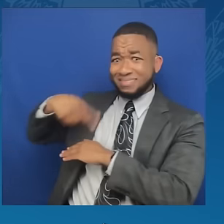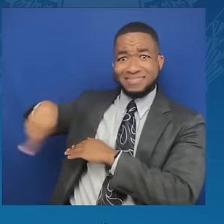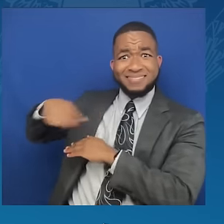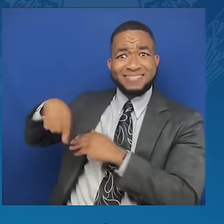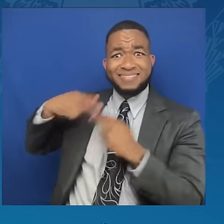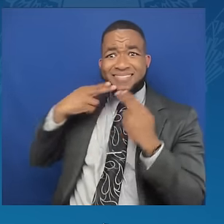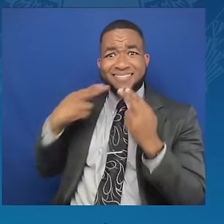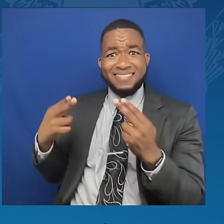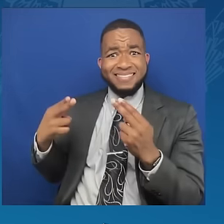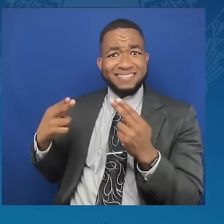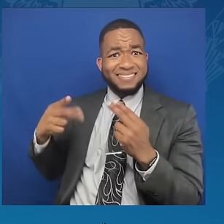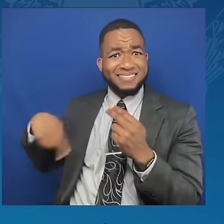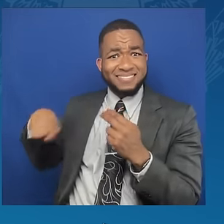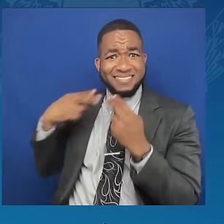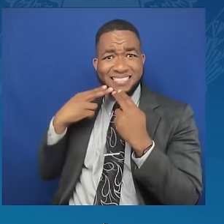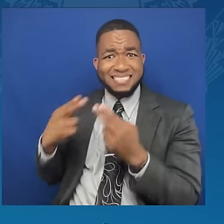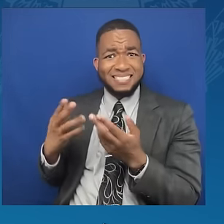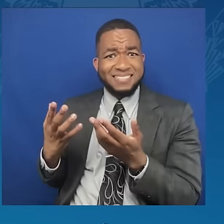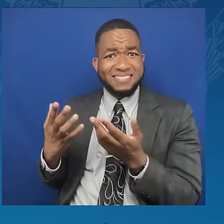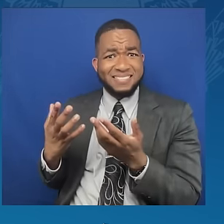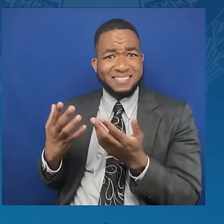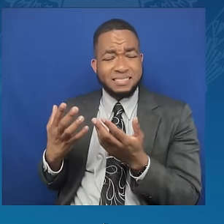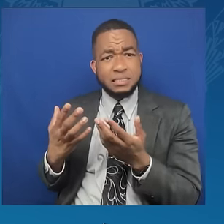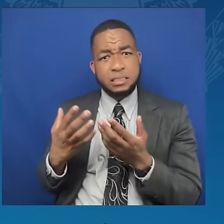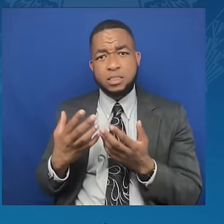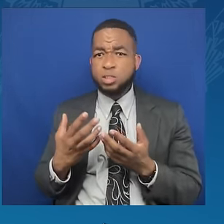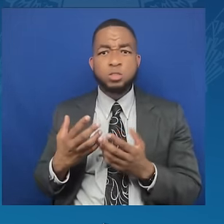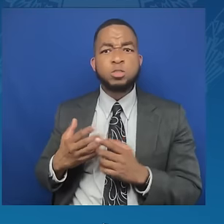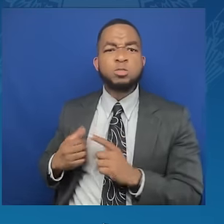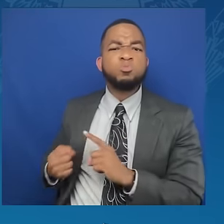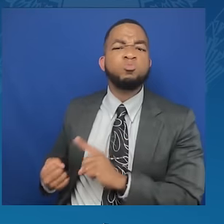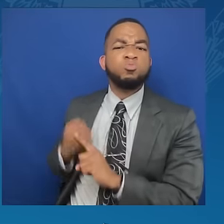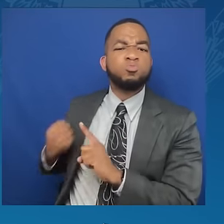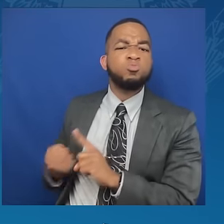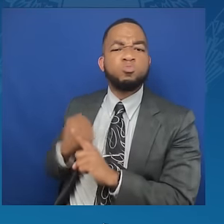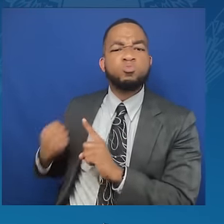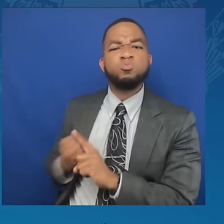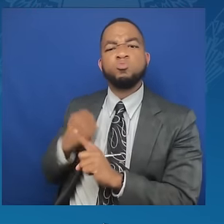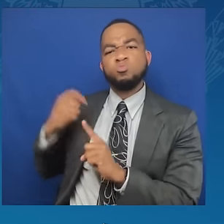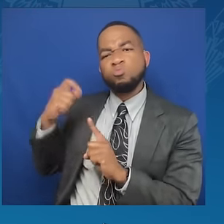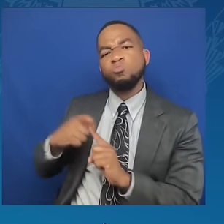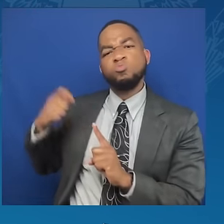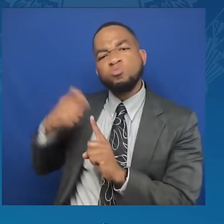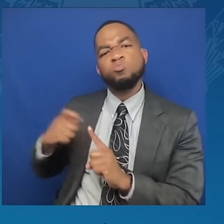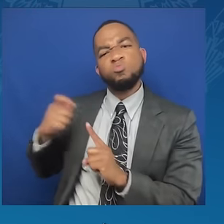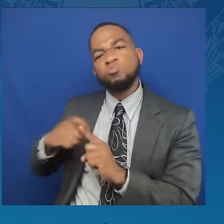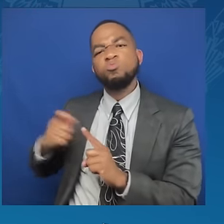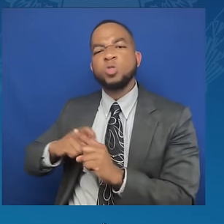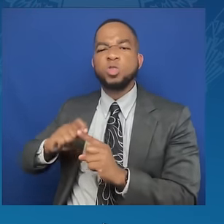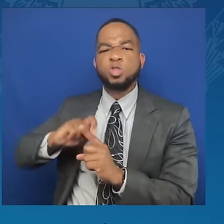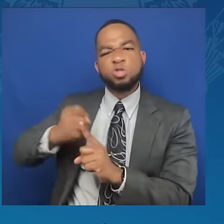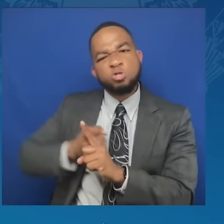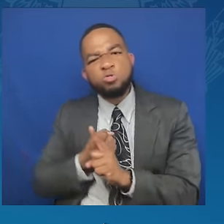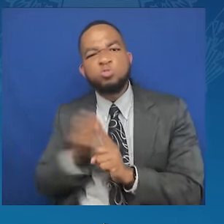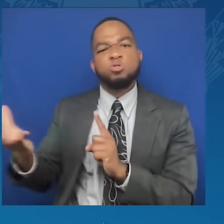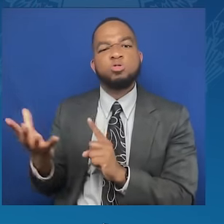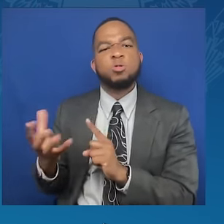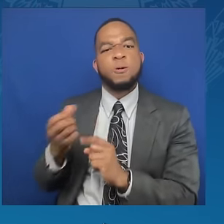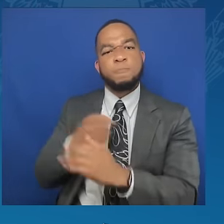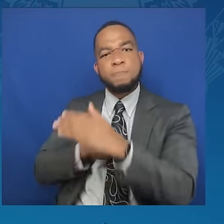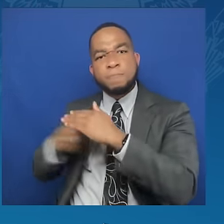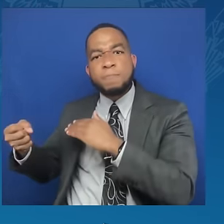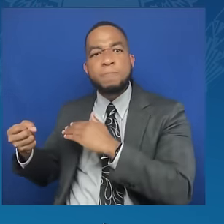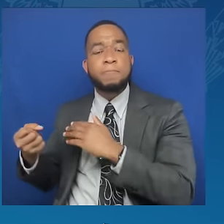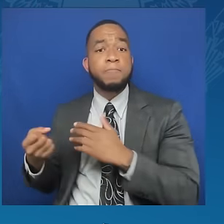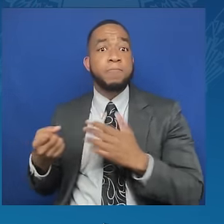homes and from a concert. I will repeat, the threat of Hamas poses to